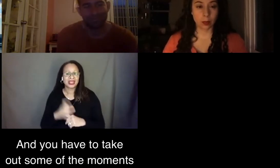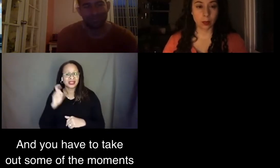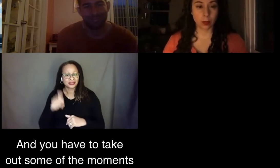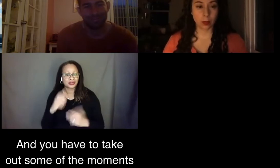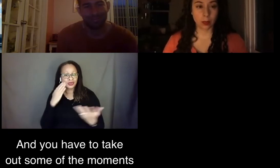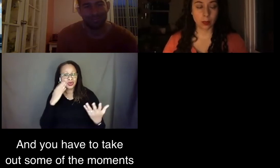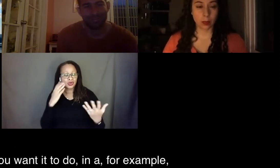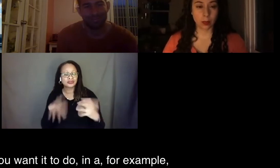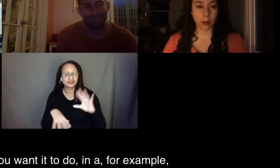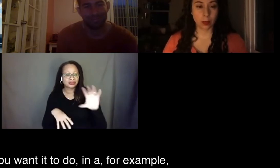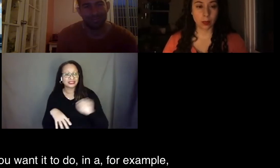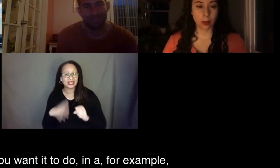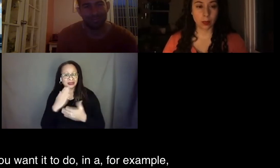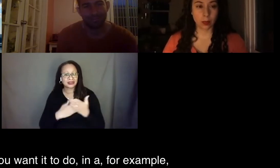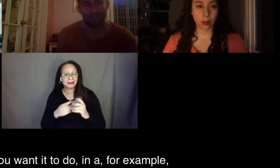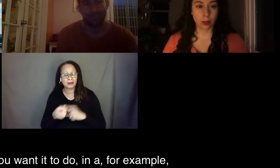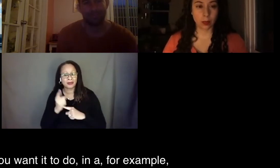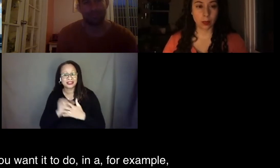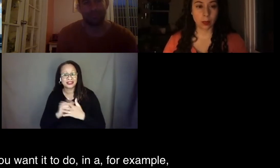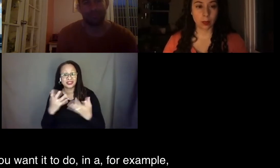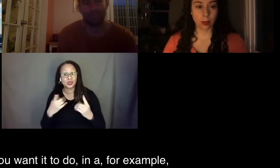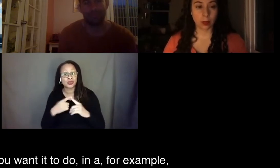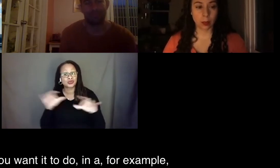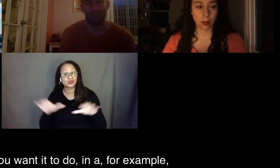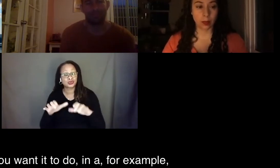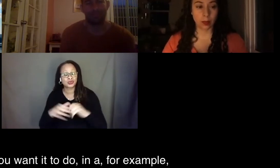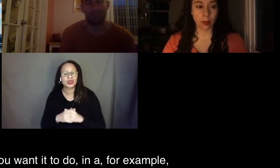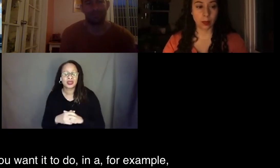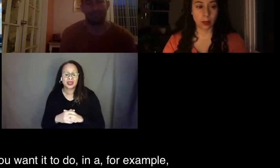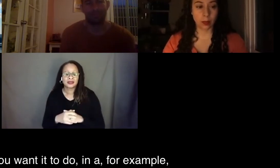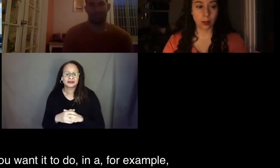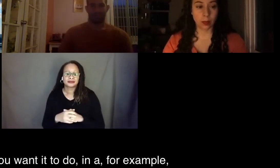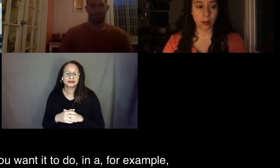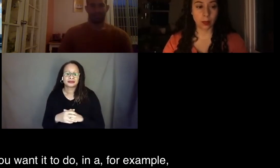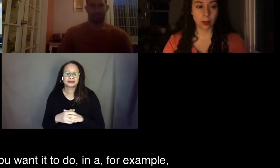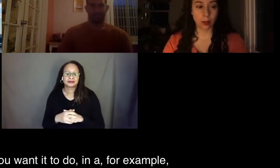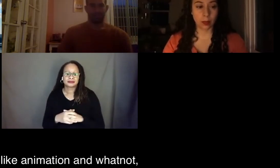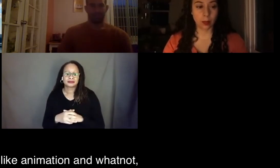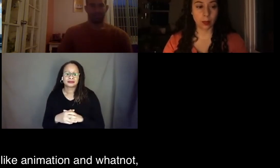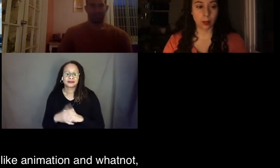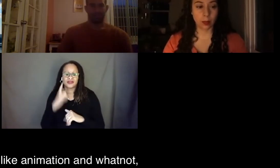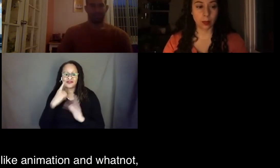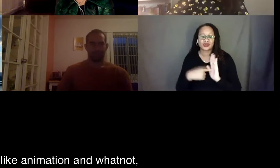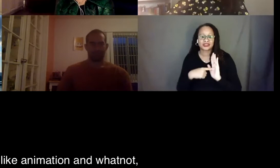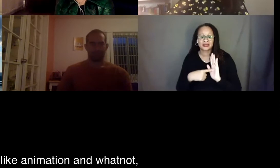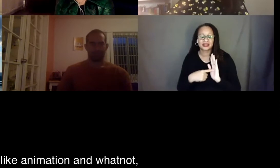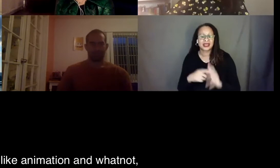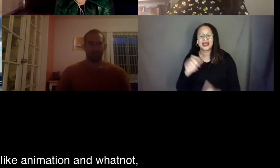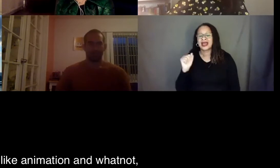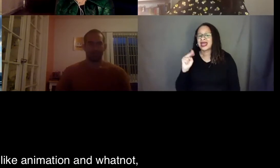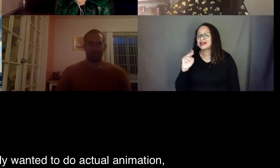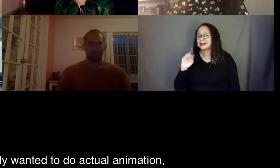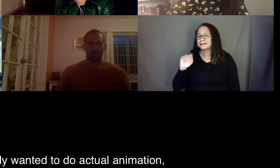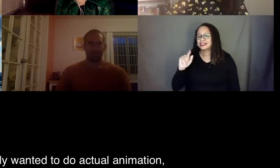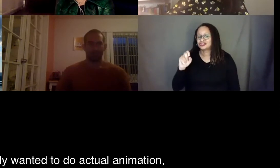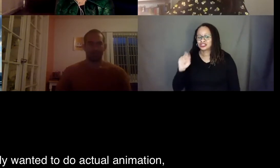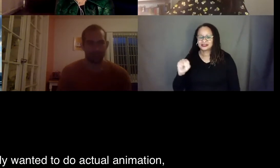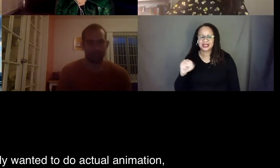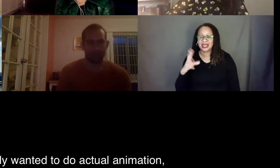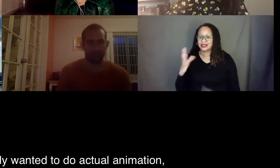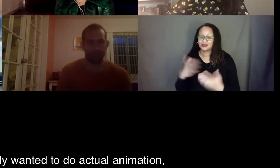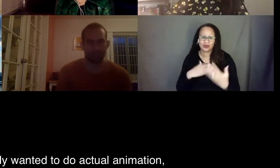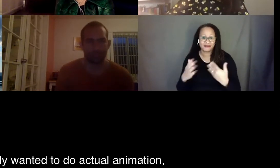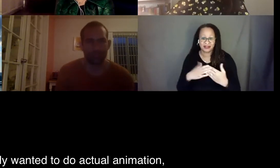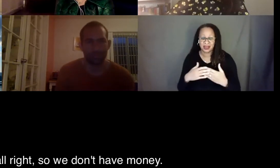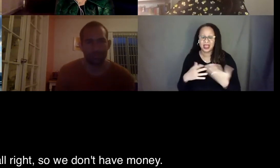out some of the moments that you wanted to do, you know, in, for example, like animation and whatnot. I really wanted to do